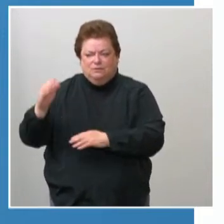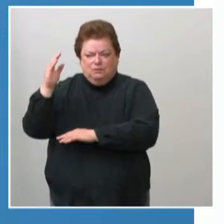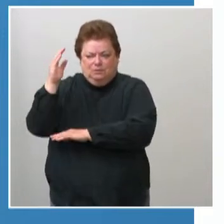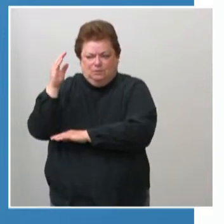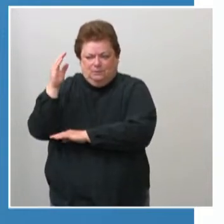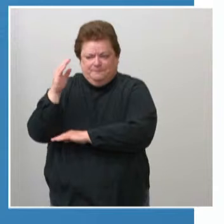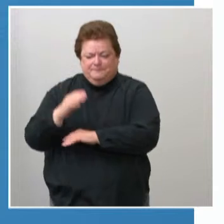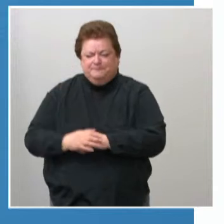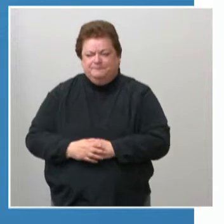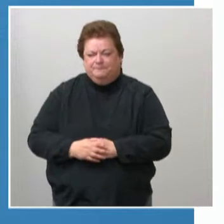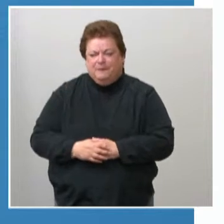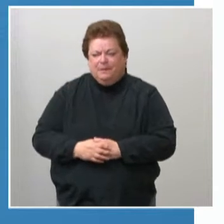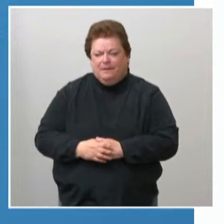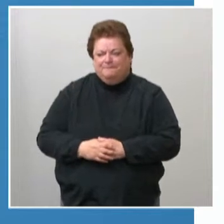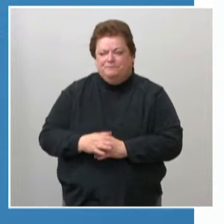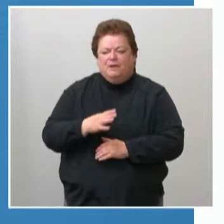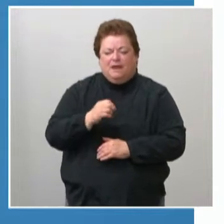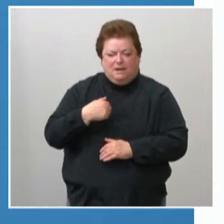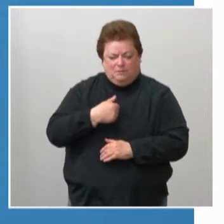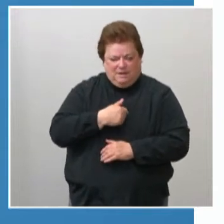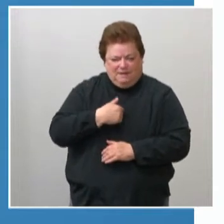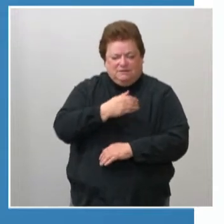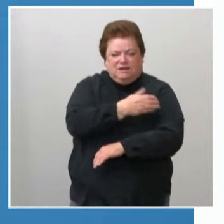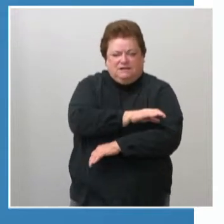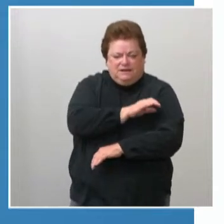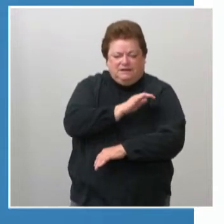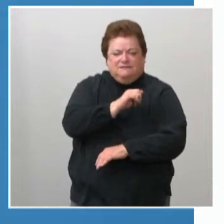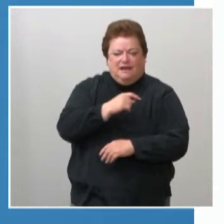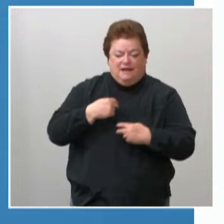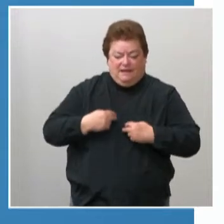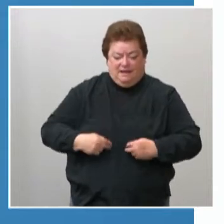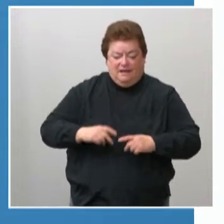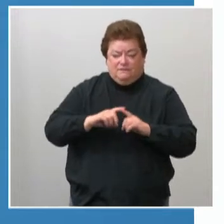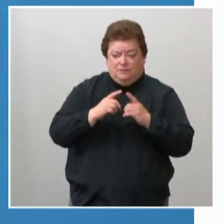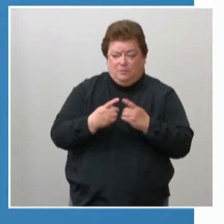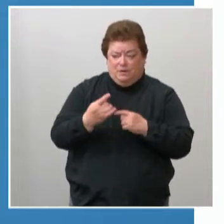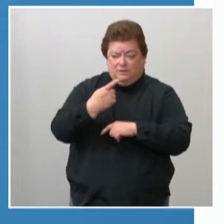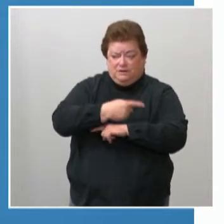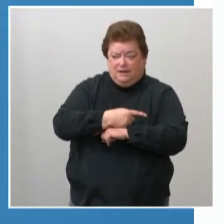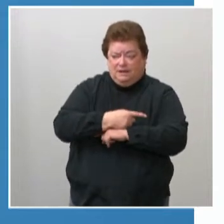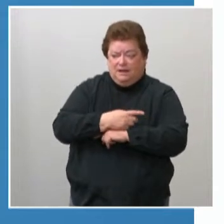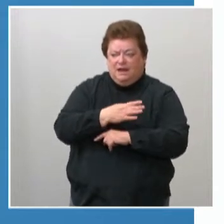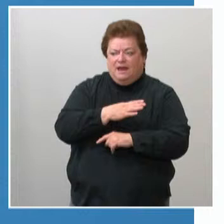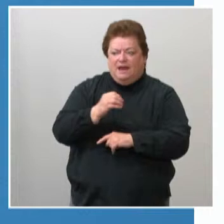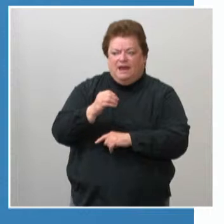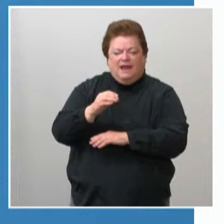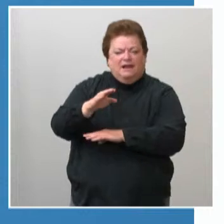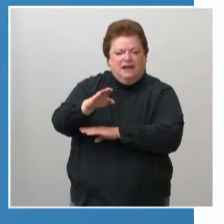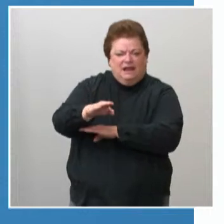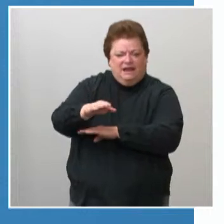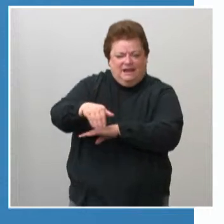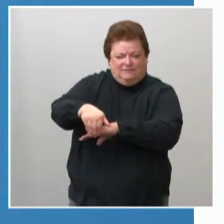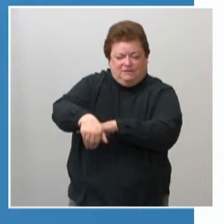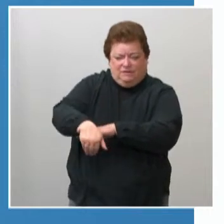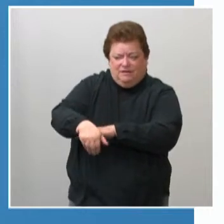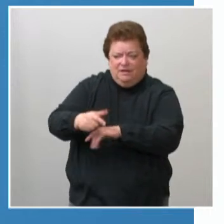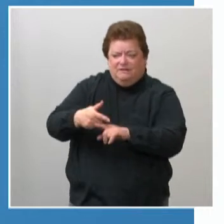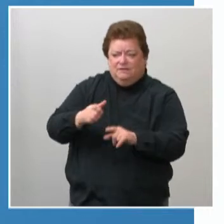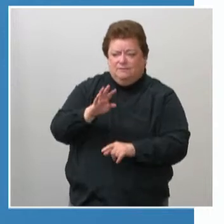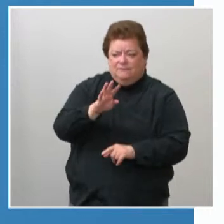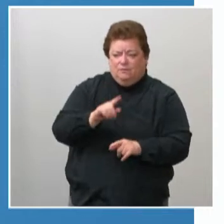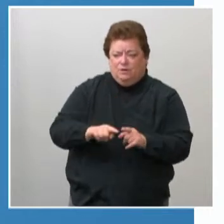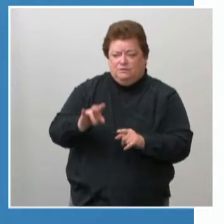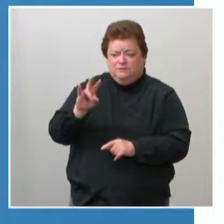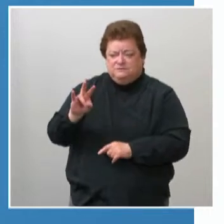to noon. And we have clinics at the health department today, including a late afternoon evening clinic from 4 to